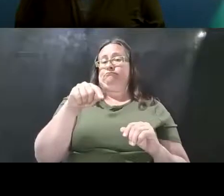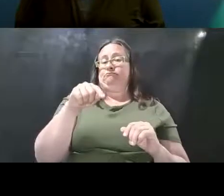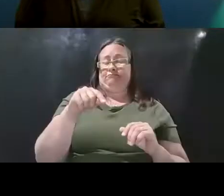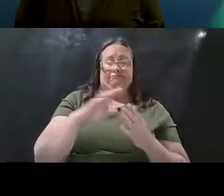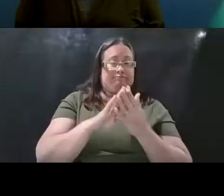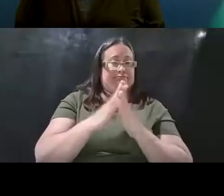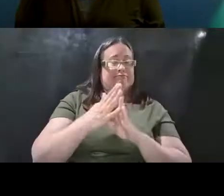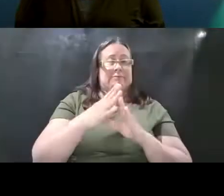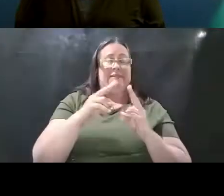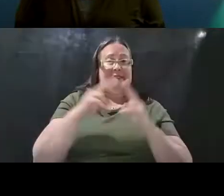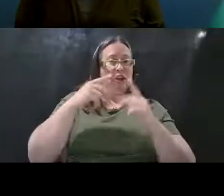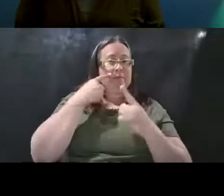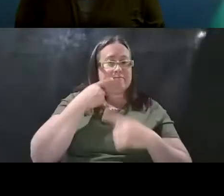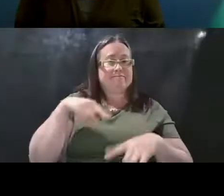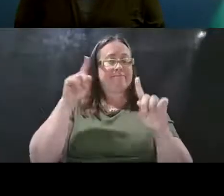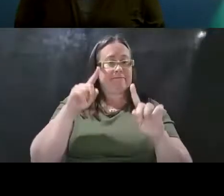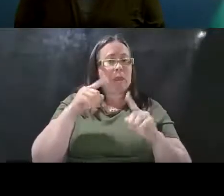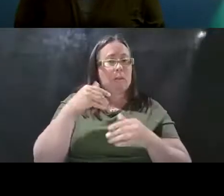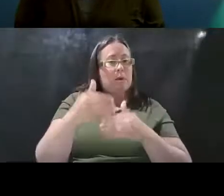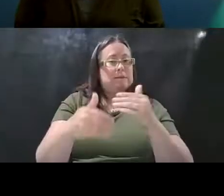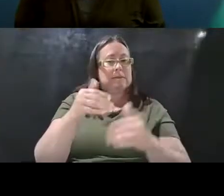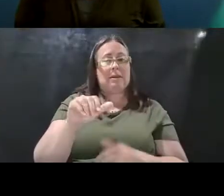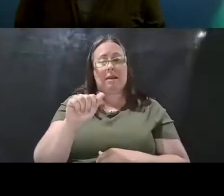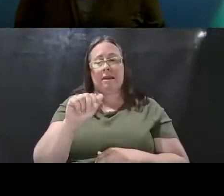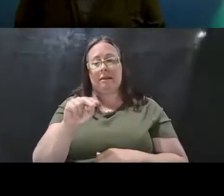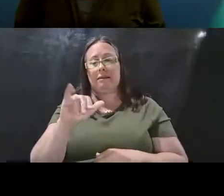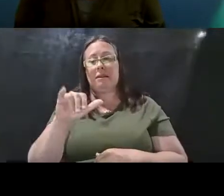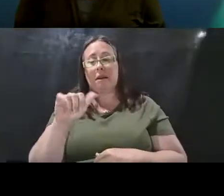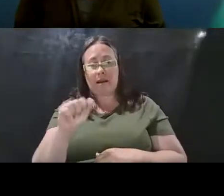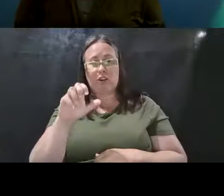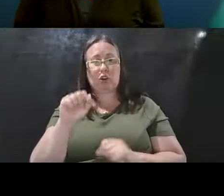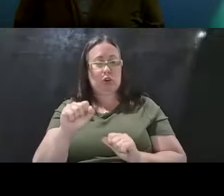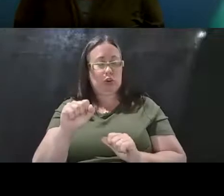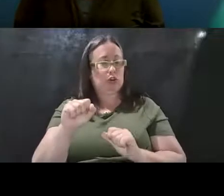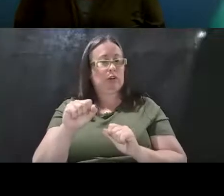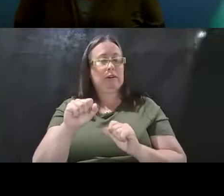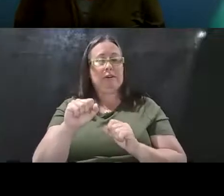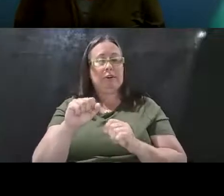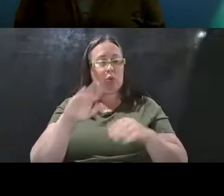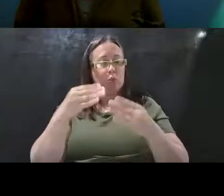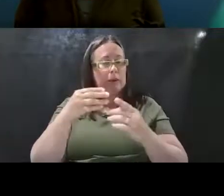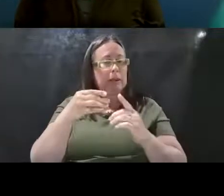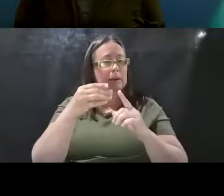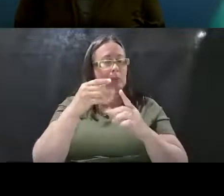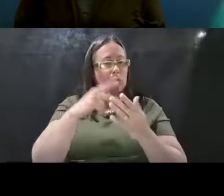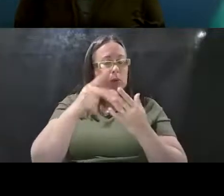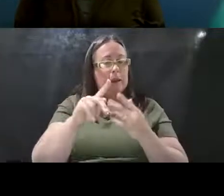efficient process. Anya can even reprogram single fibroblasts, which is almost unheard of.